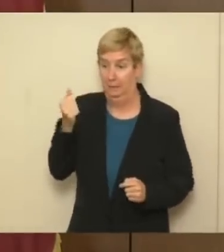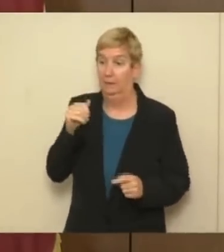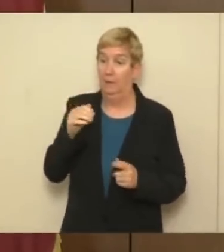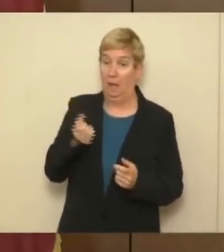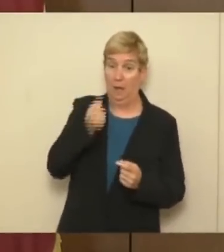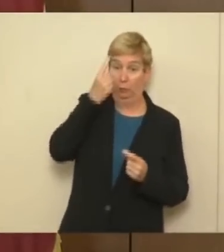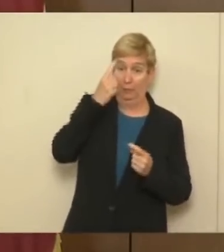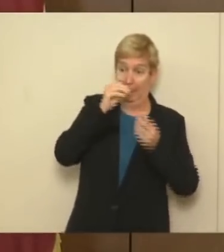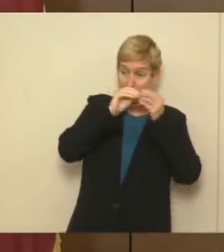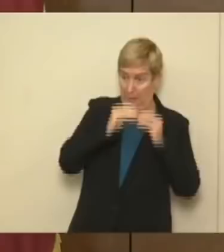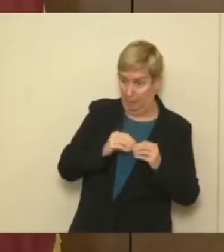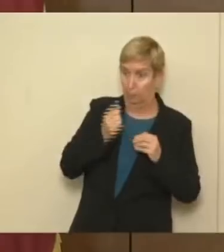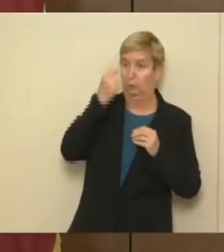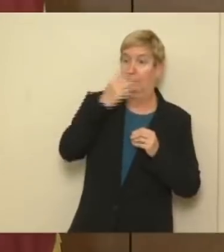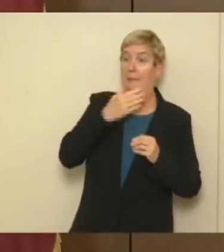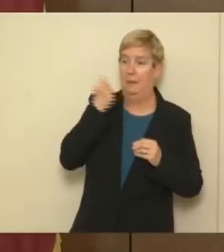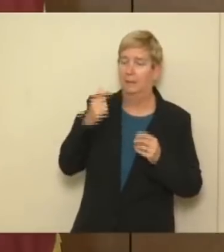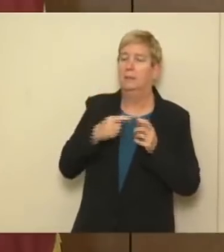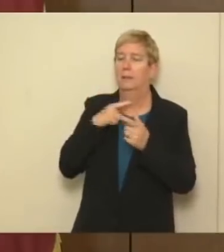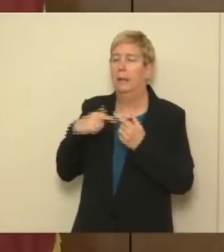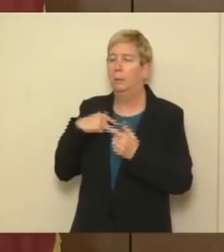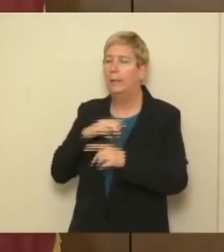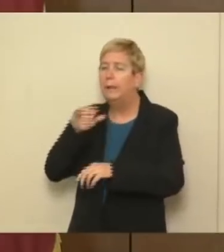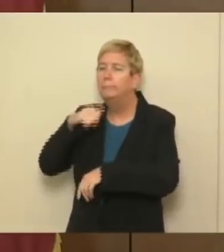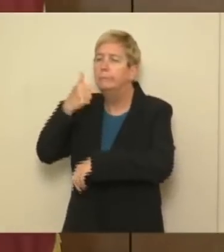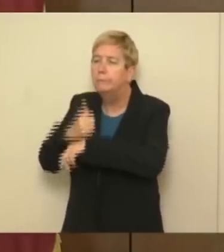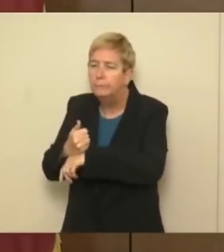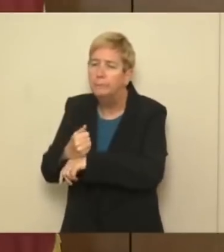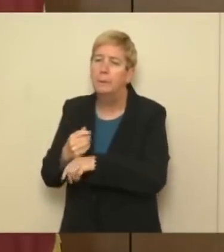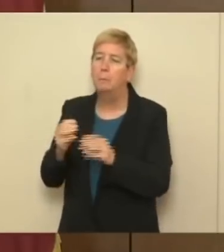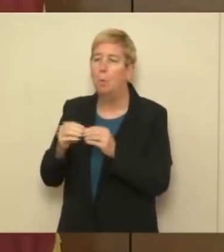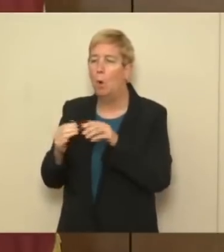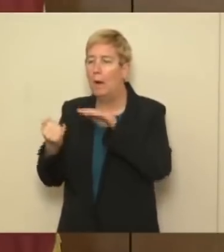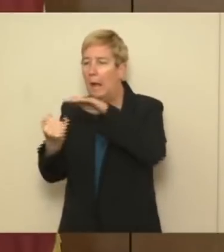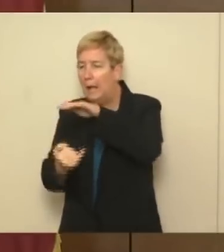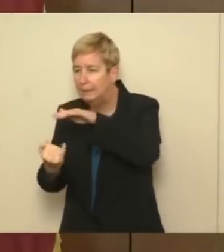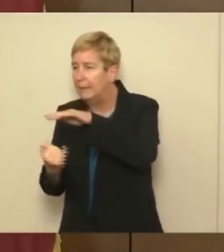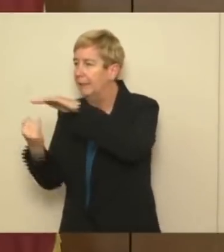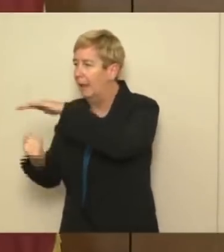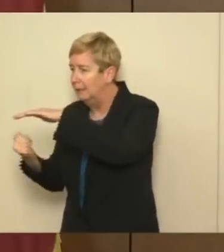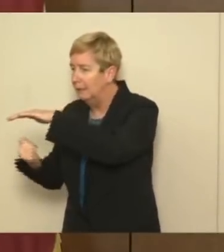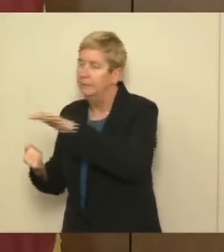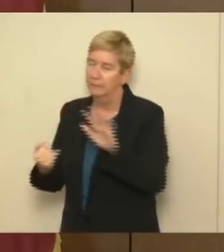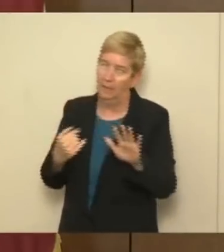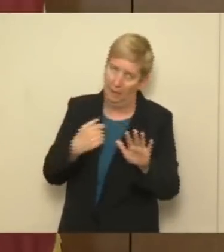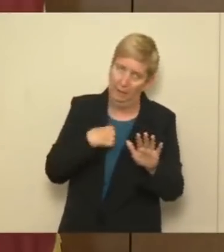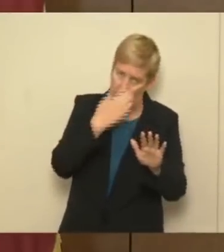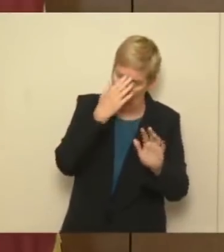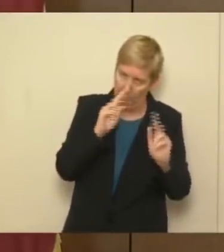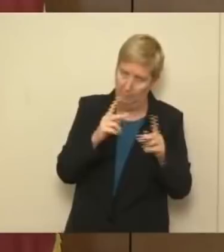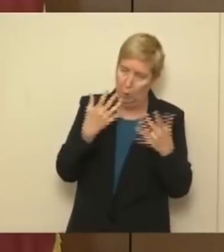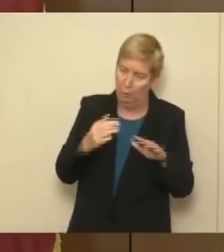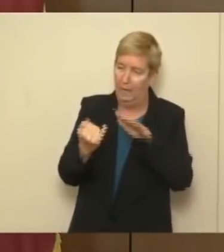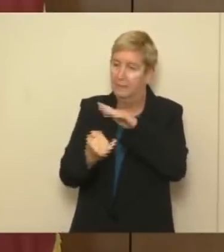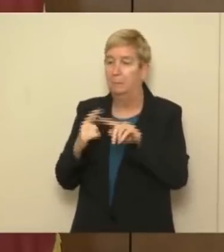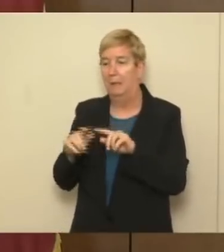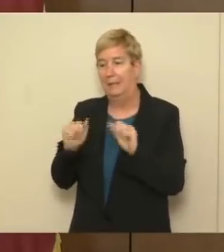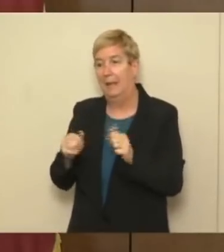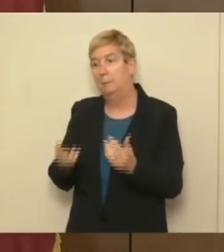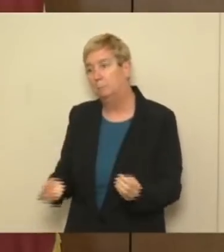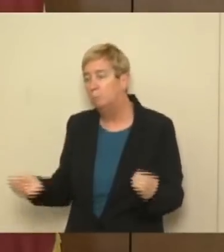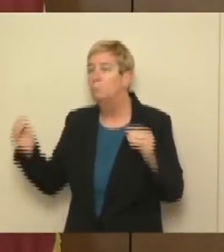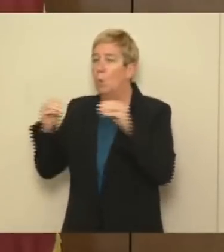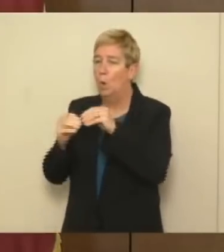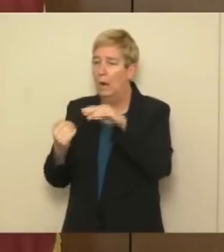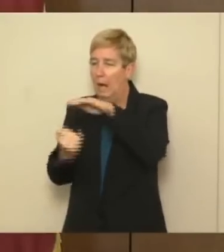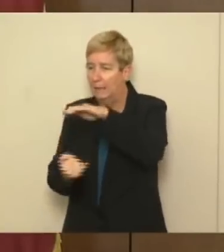of isolation inside a place where people arguably are already isolated. And for all the family members who